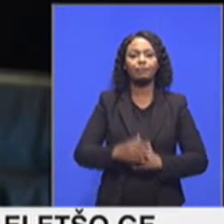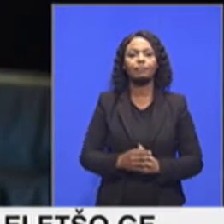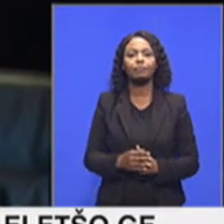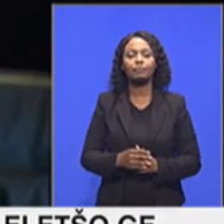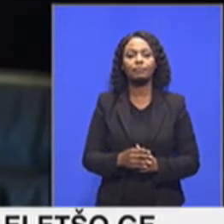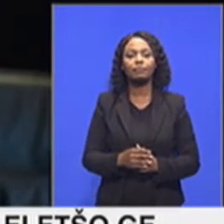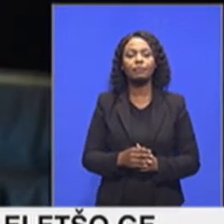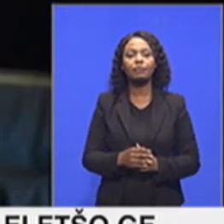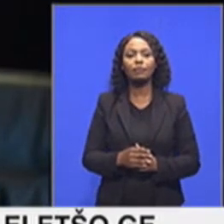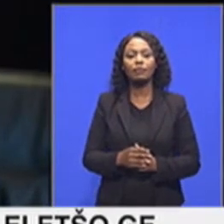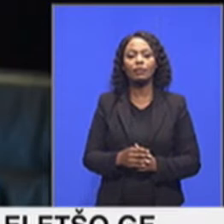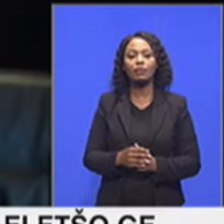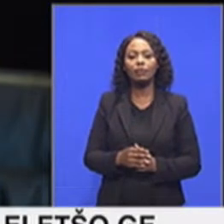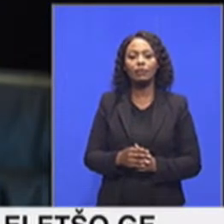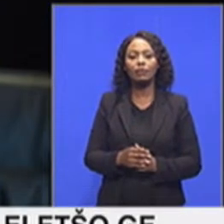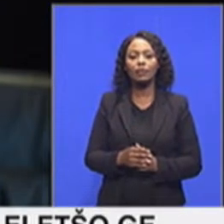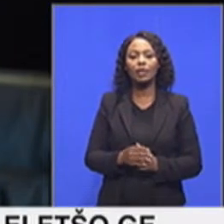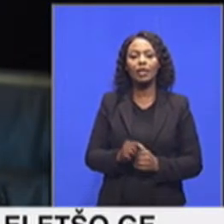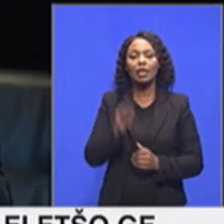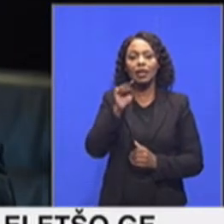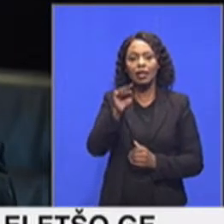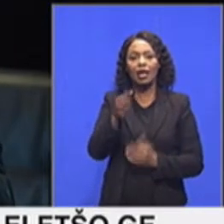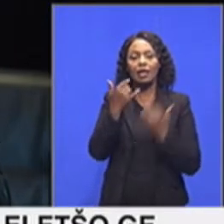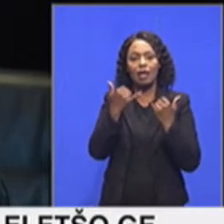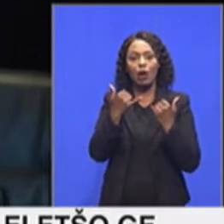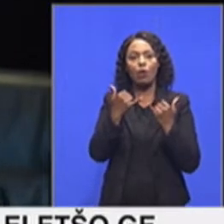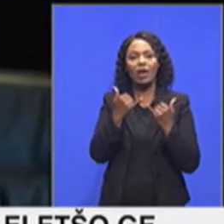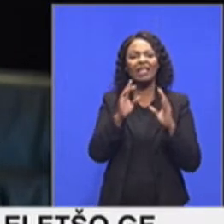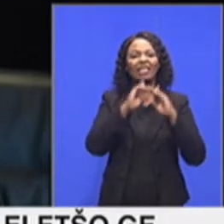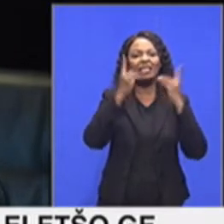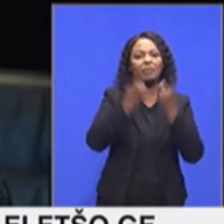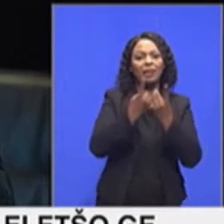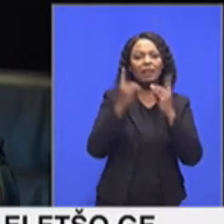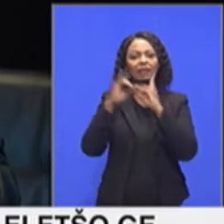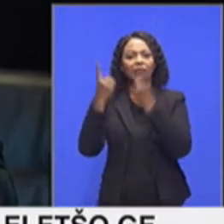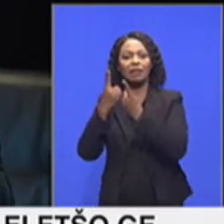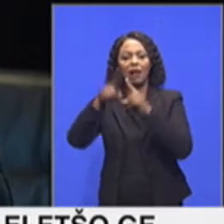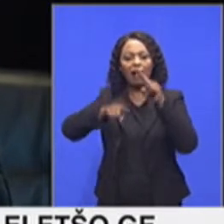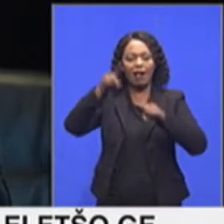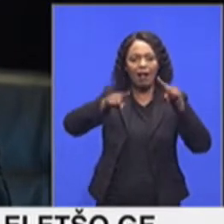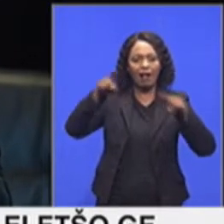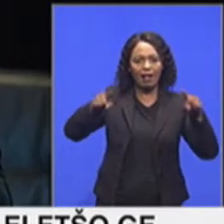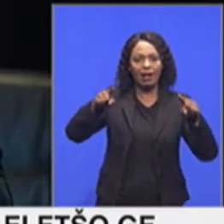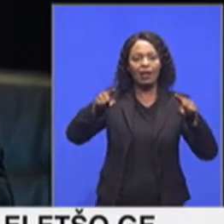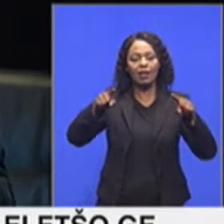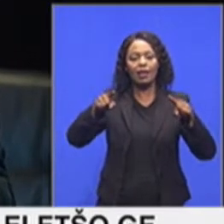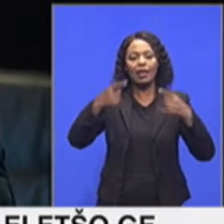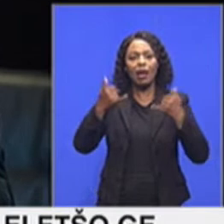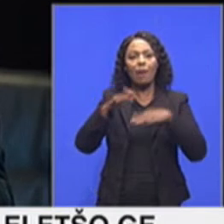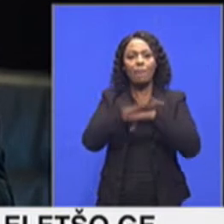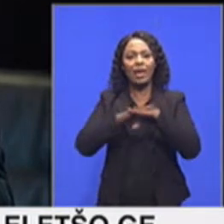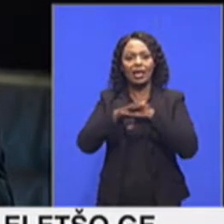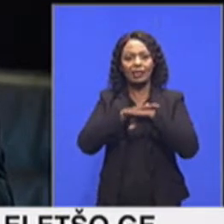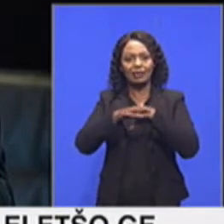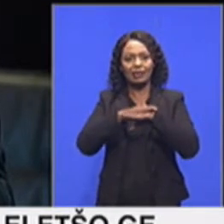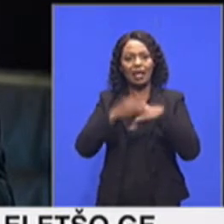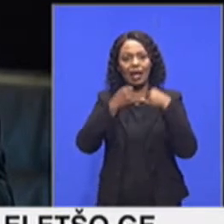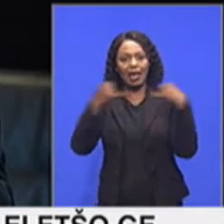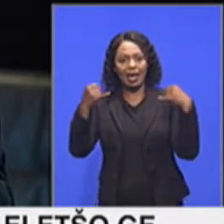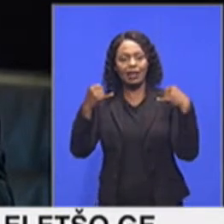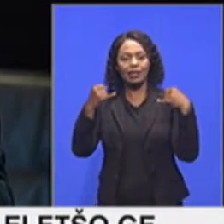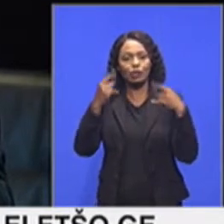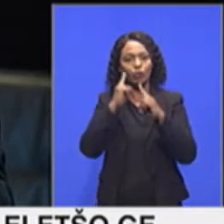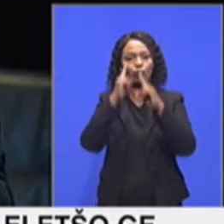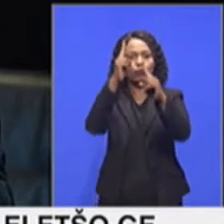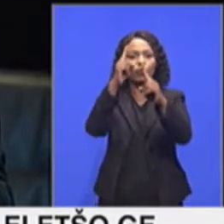We're increasing allocation to key frontline departments above existing baseline, moving towards a change in